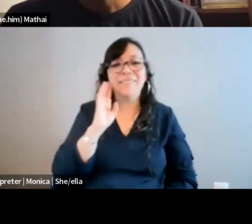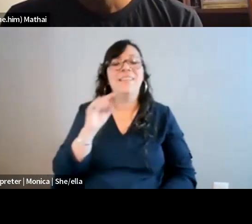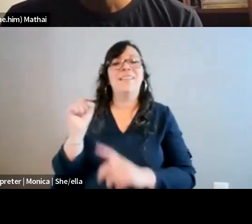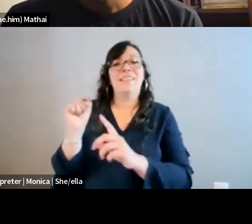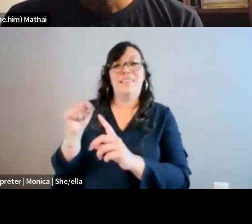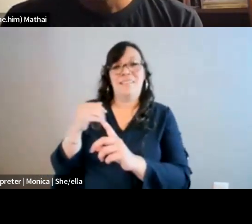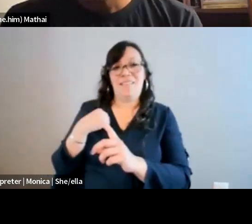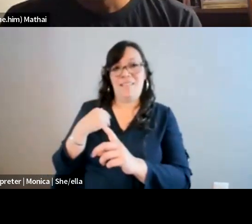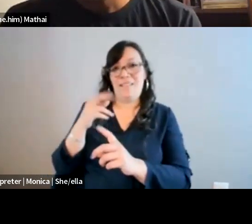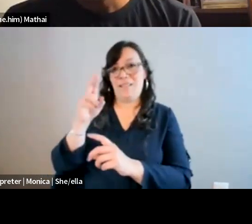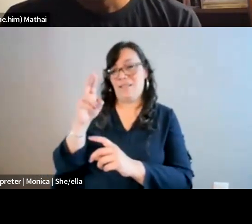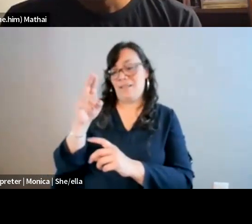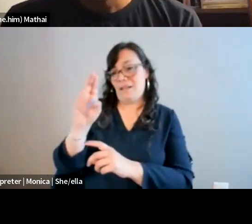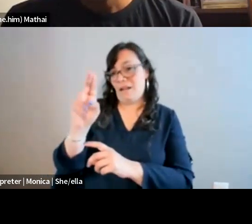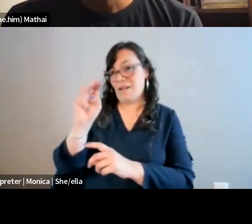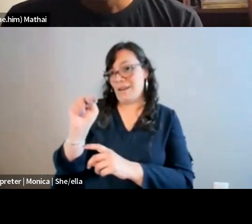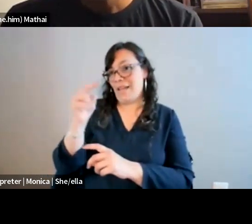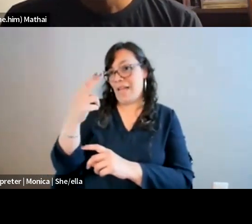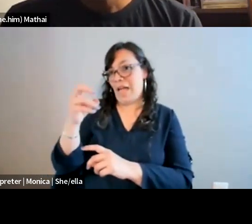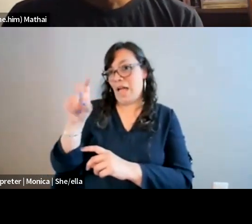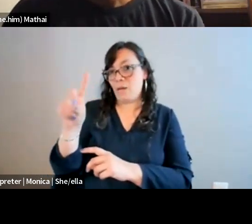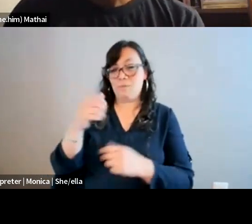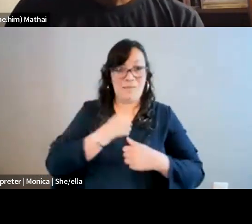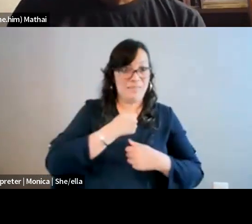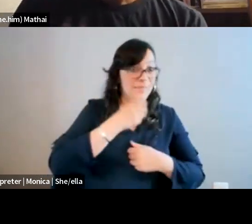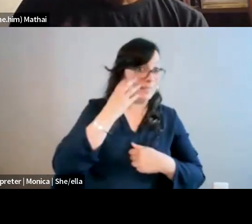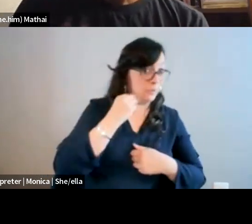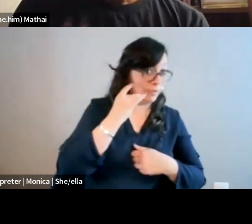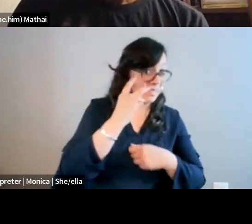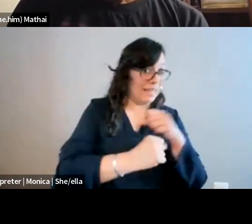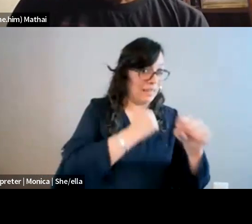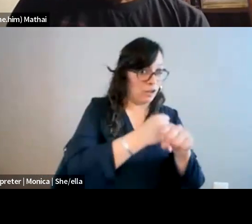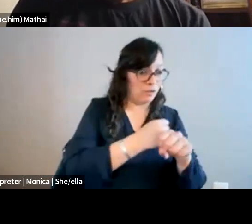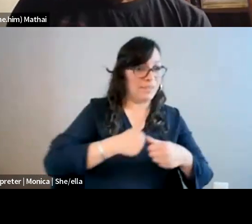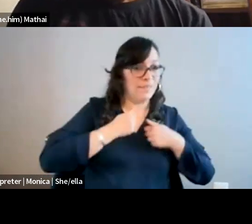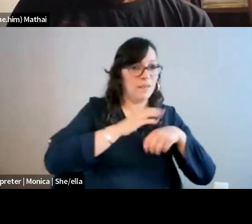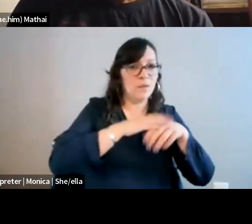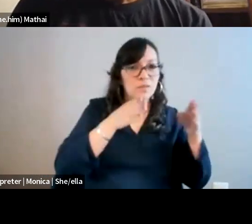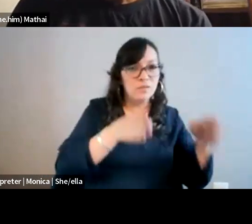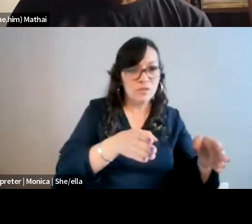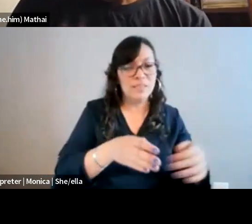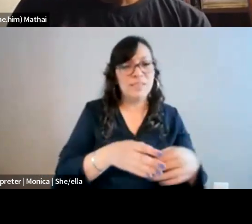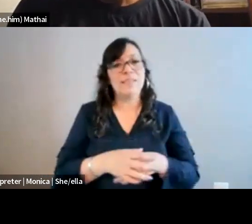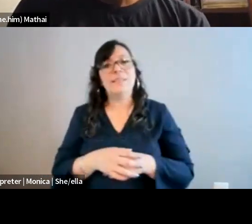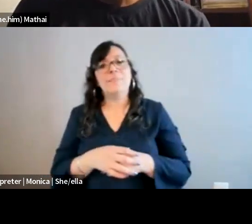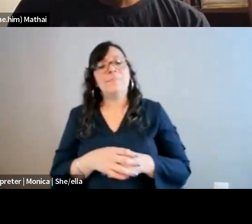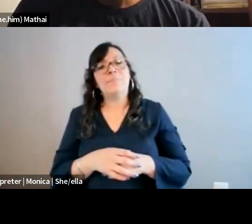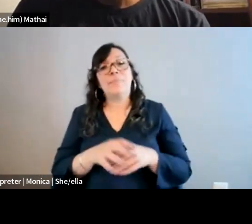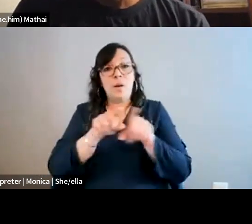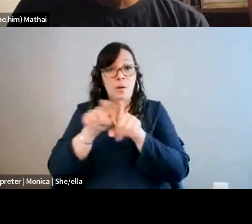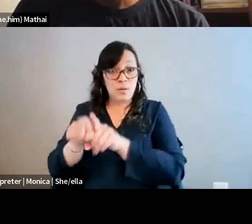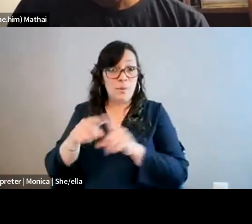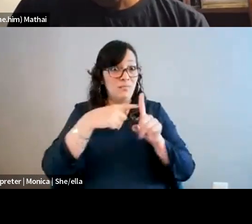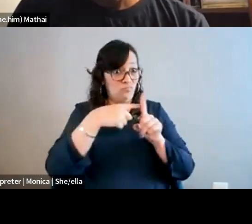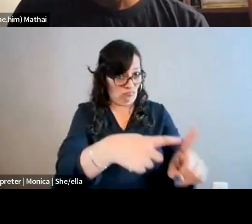being unhoused for over 8 years. And I created it when I was living on the street as also being targeted by